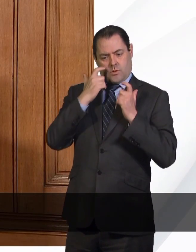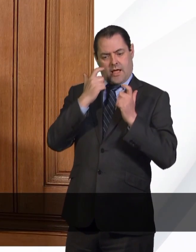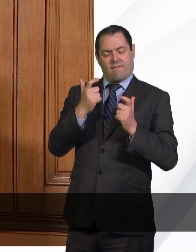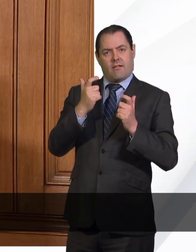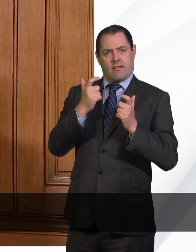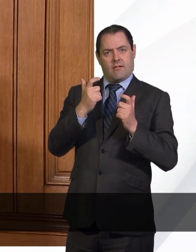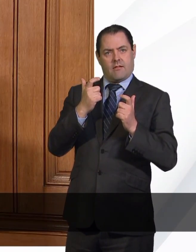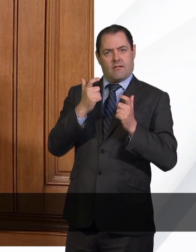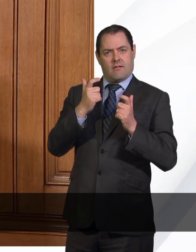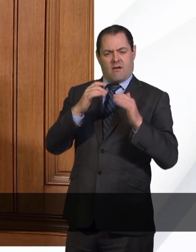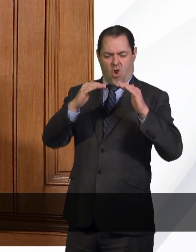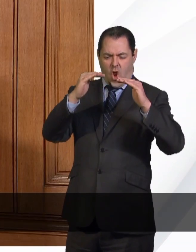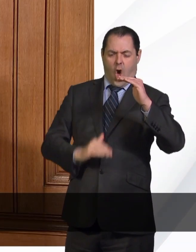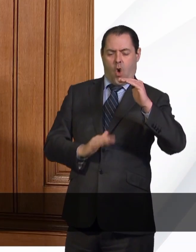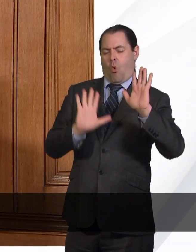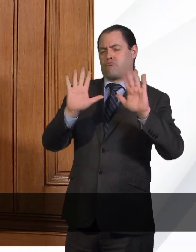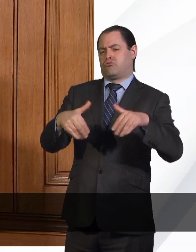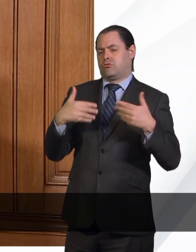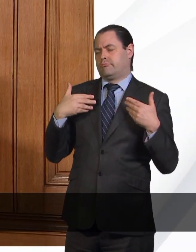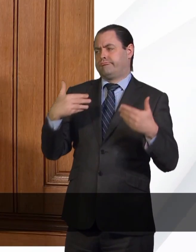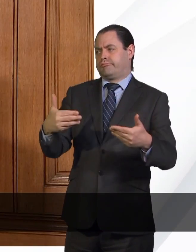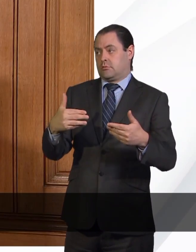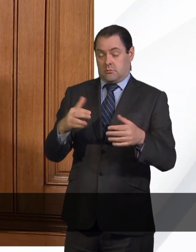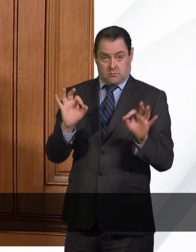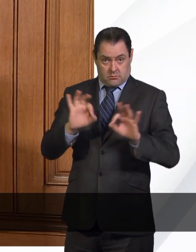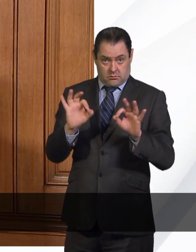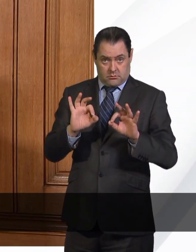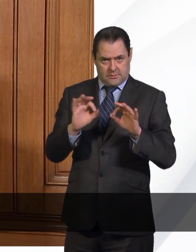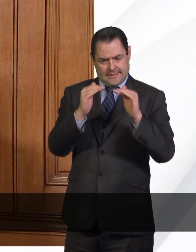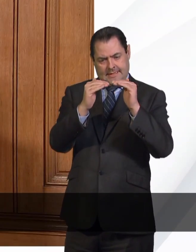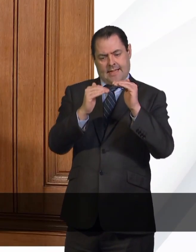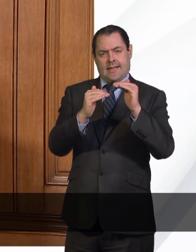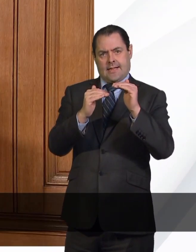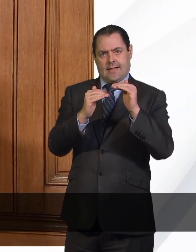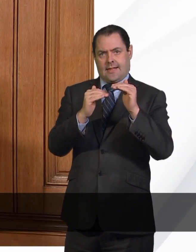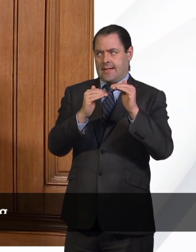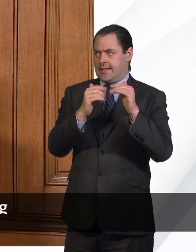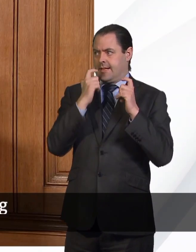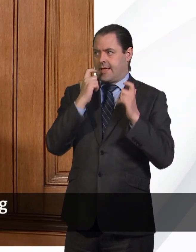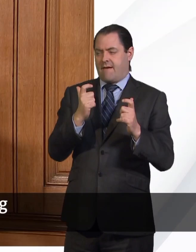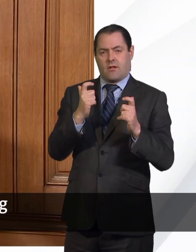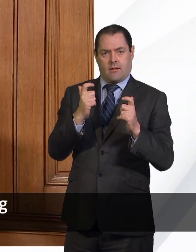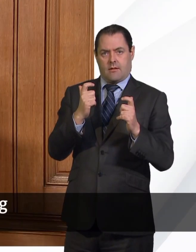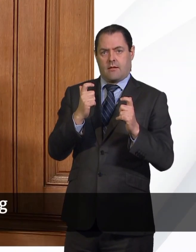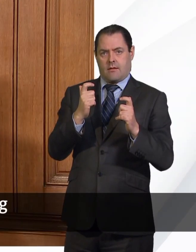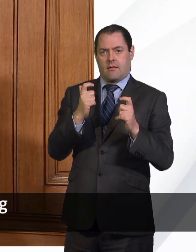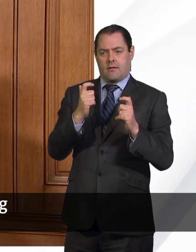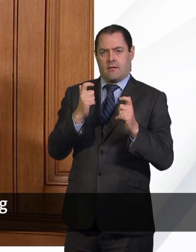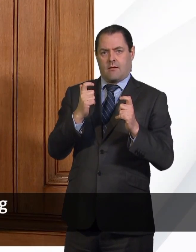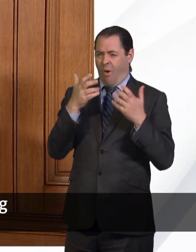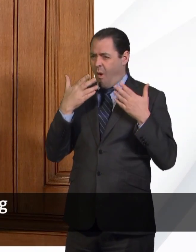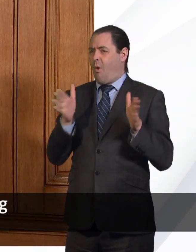is not a time to say everything's okay, we're releasing measures, everything's going to be